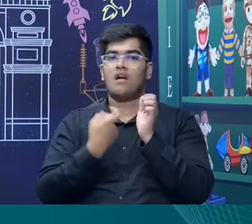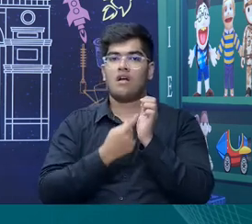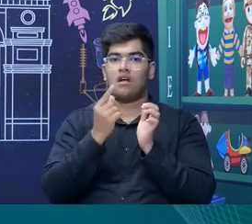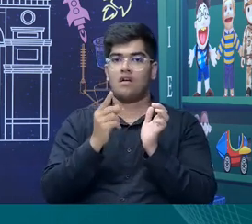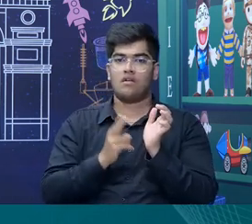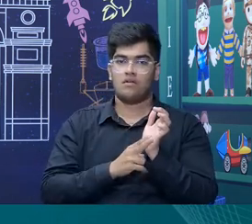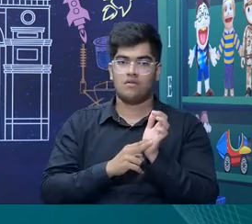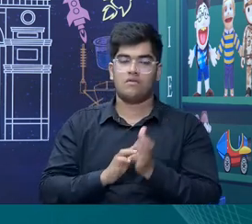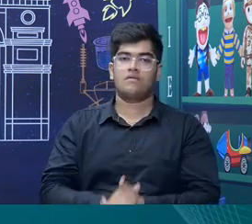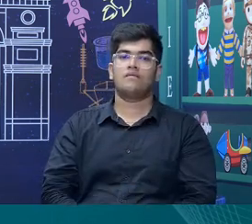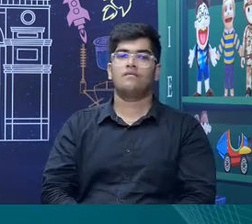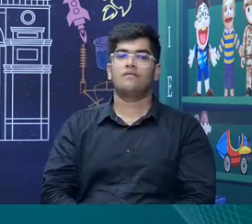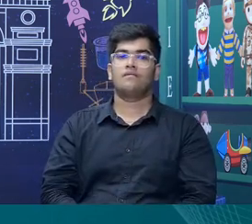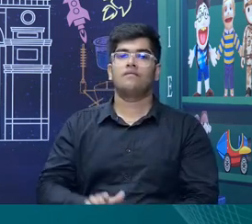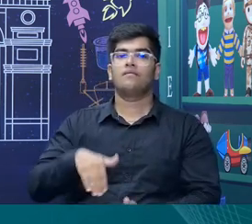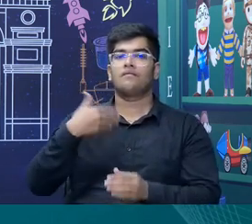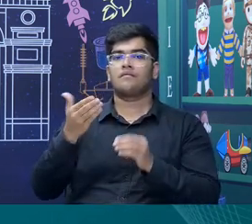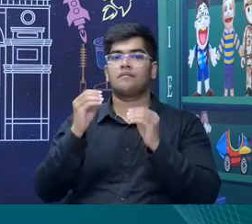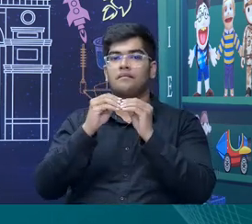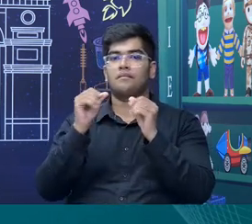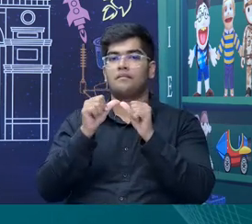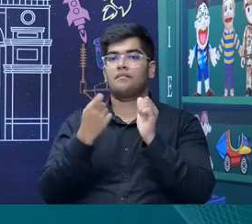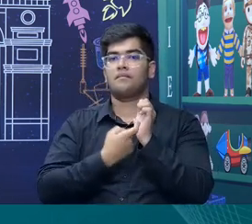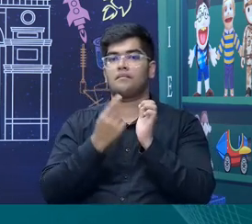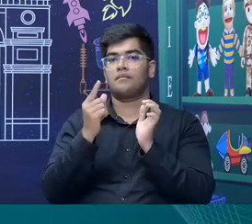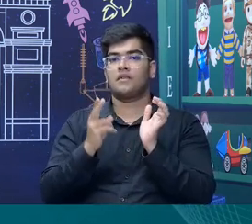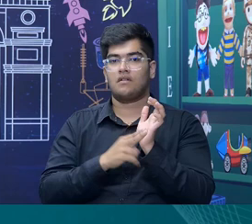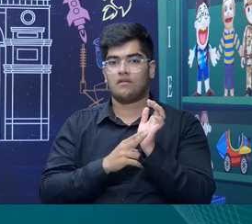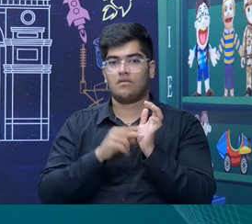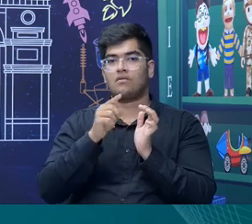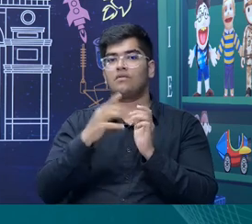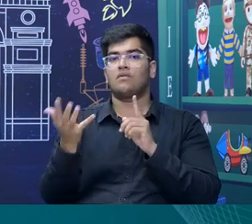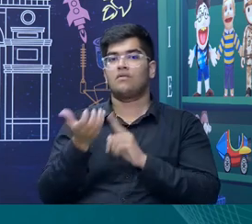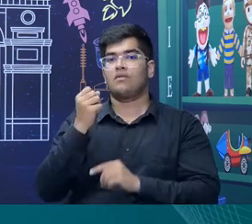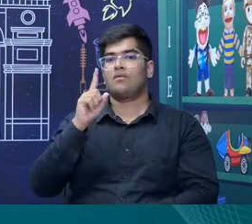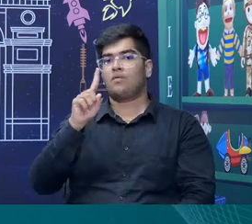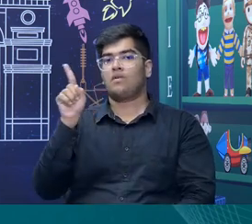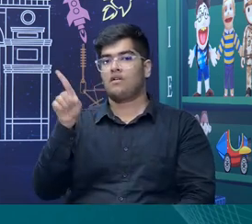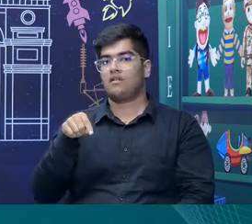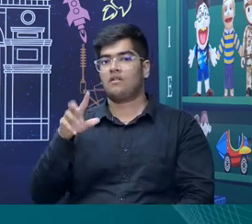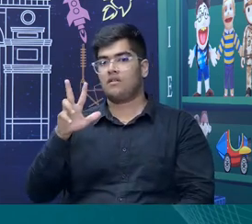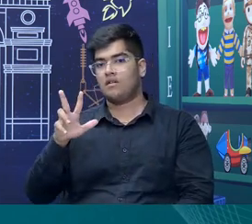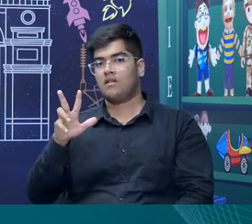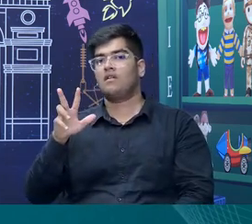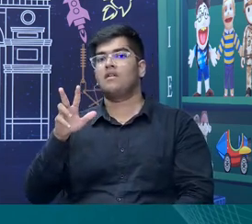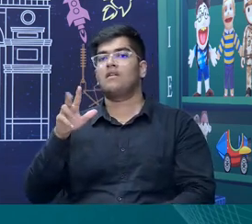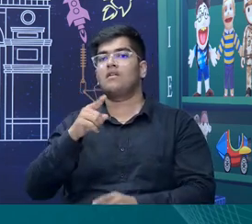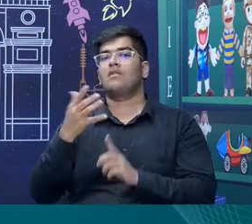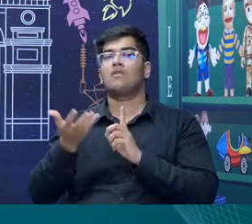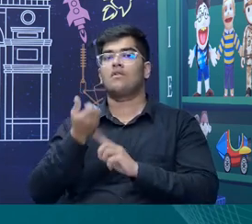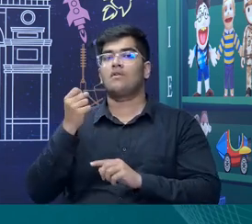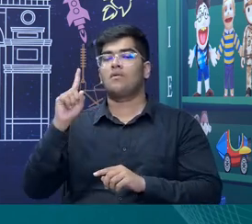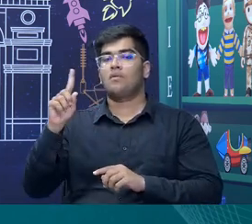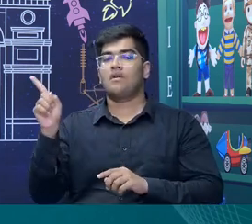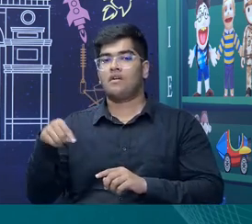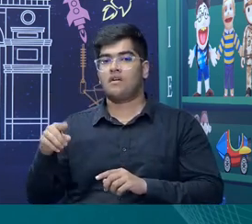and by Varun one by eight his share into